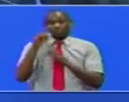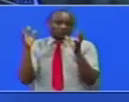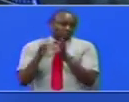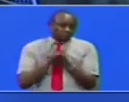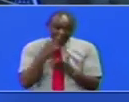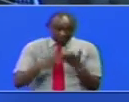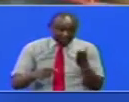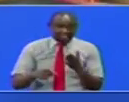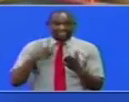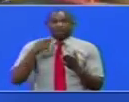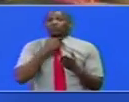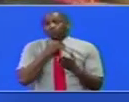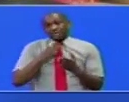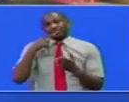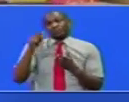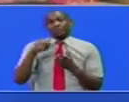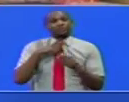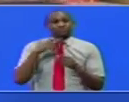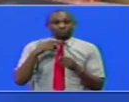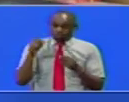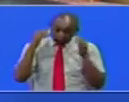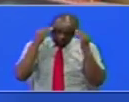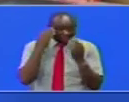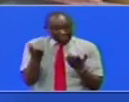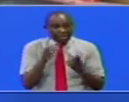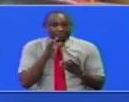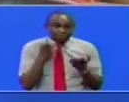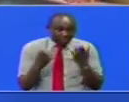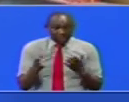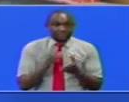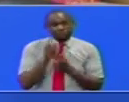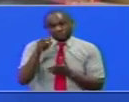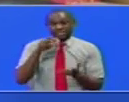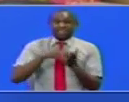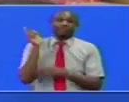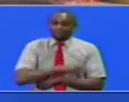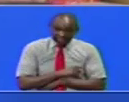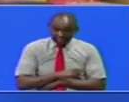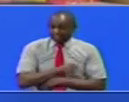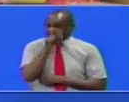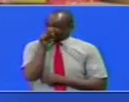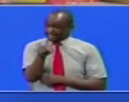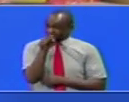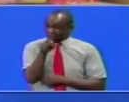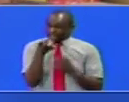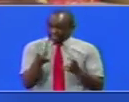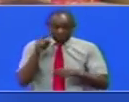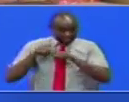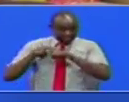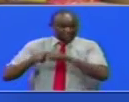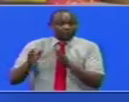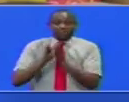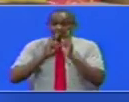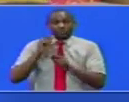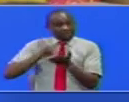side wanting the matter to be prosecuted and maybe see the case concluded. But that one now, it will depend on the report